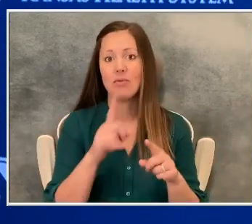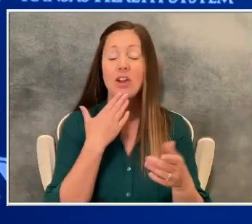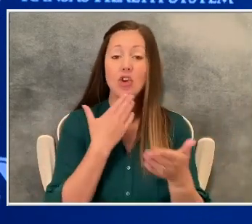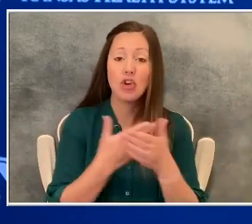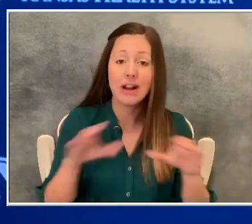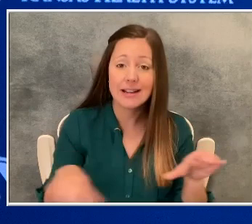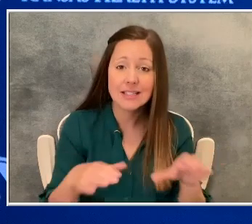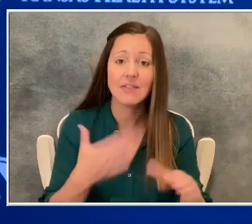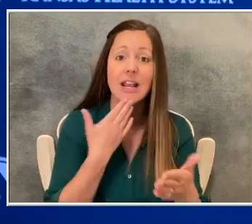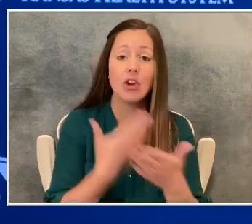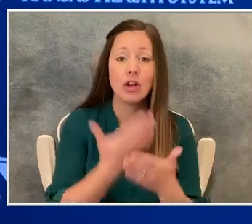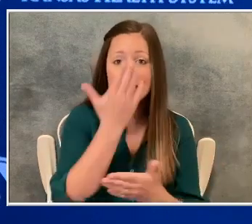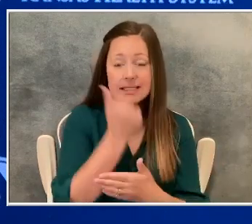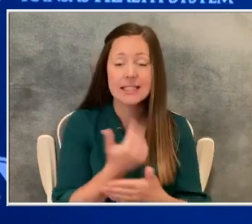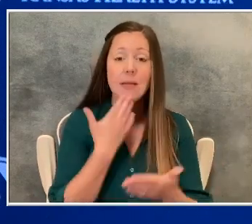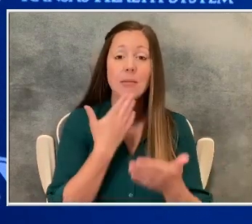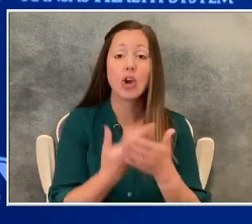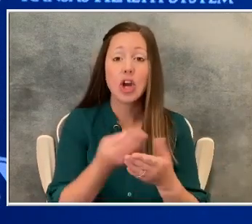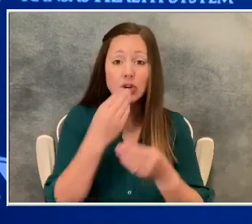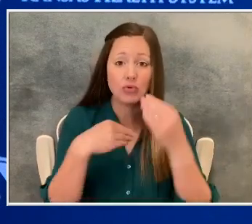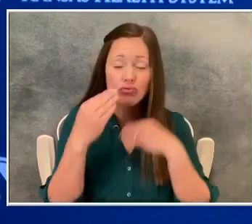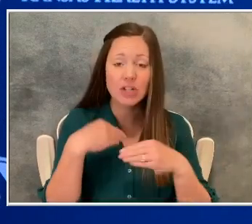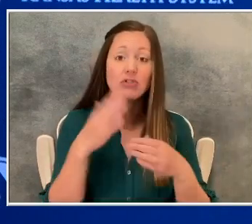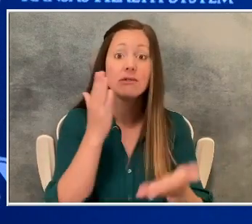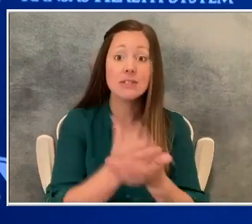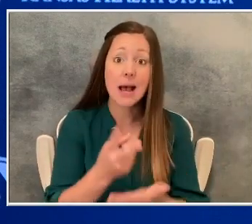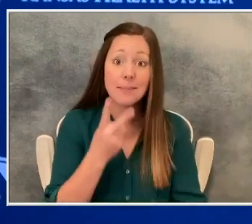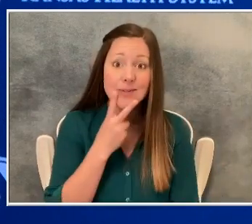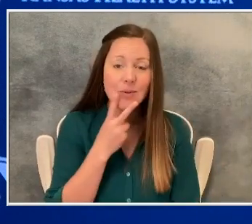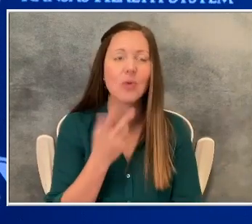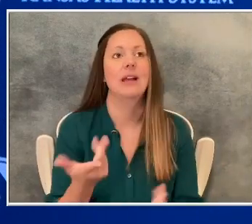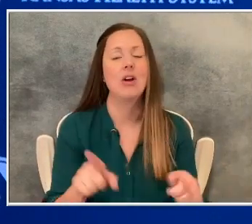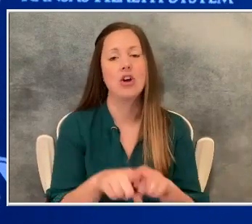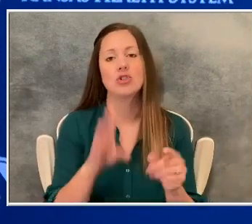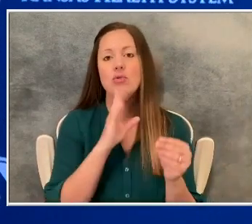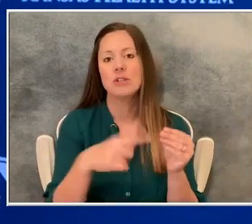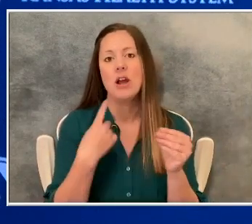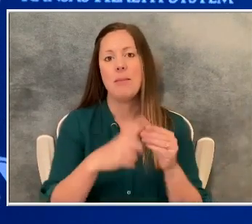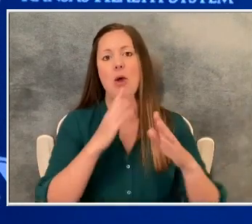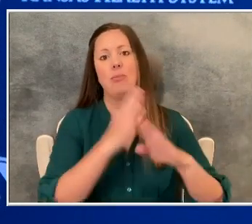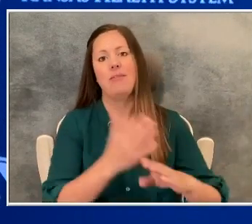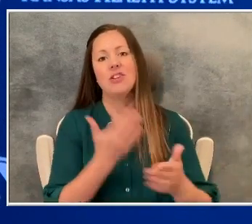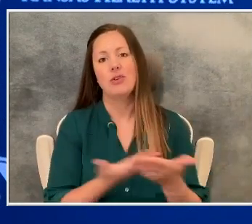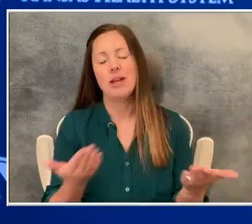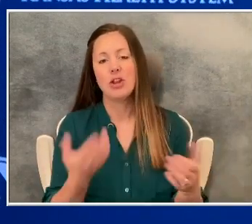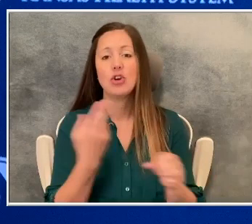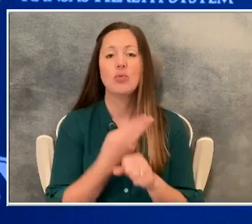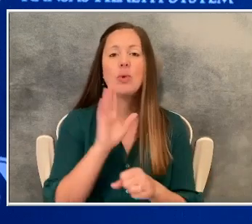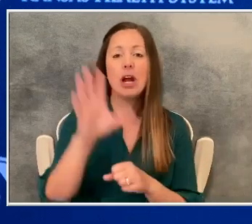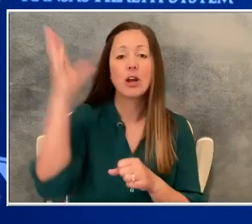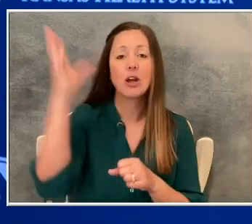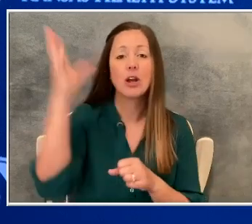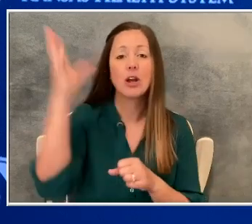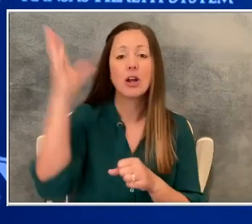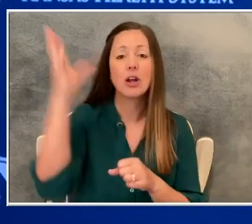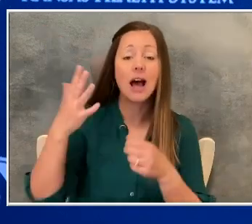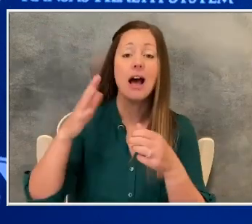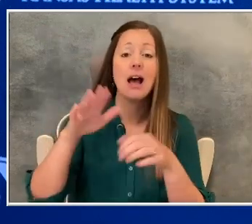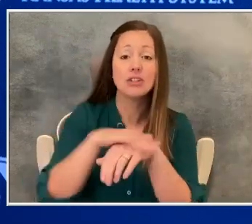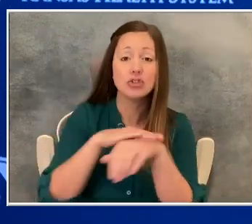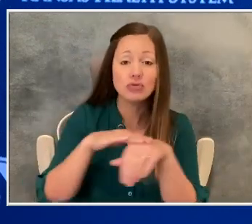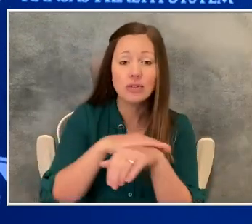good nutrition. Stop smoking, and as we talked about, also prevention measures outside. Wear your sunscreen, wear your bug spray, and of